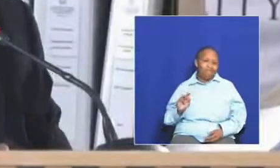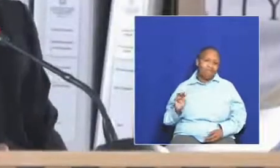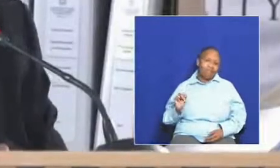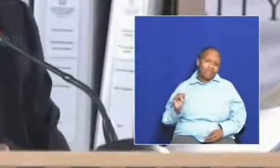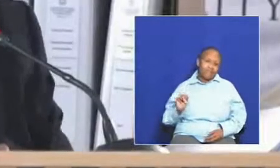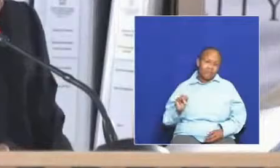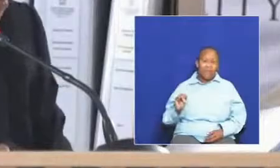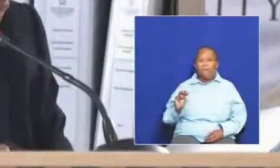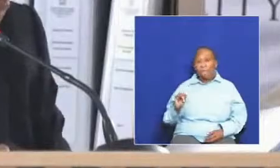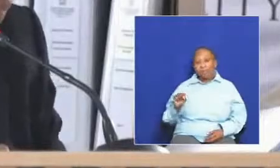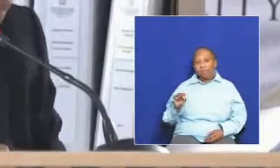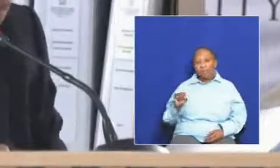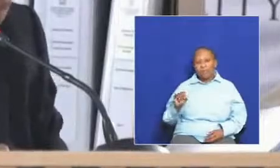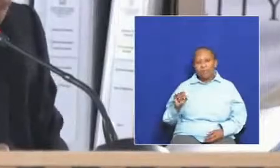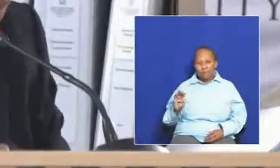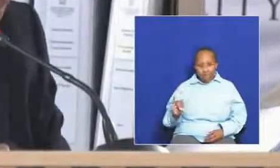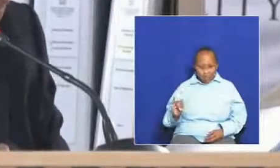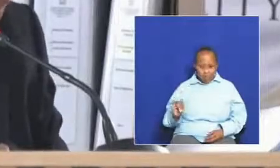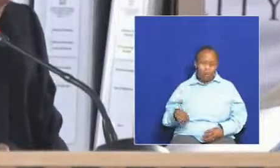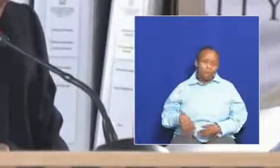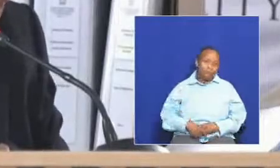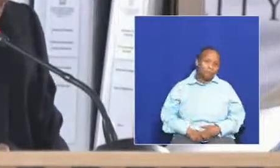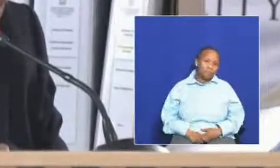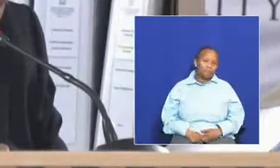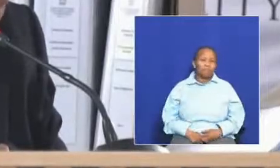you, Commissioners. So